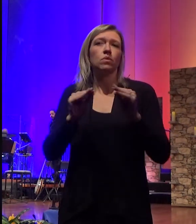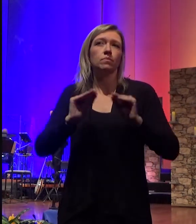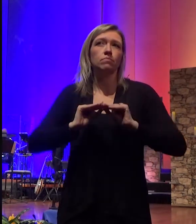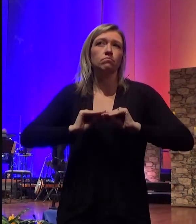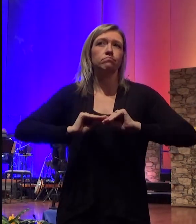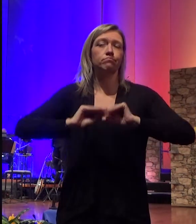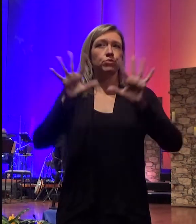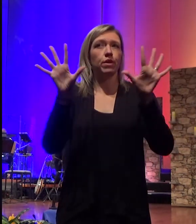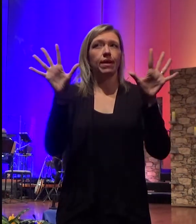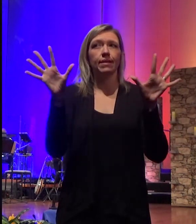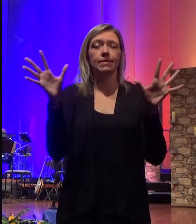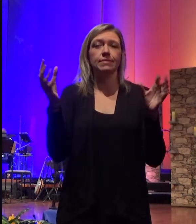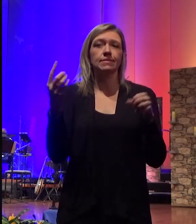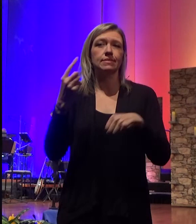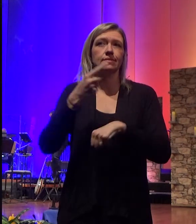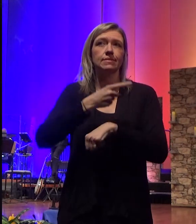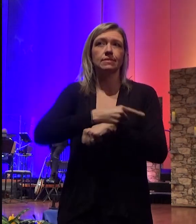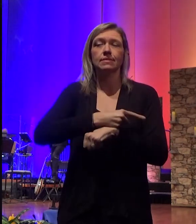gonna be some